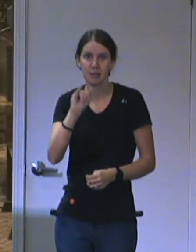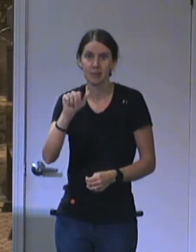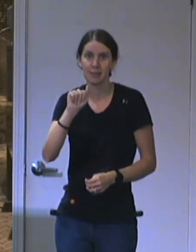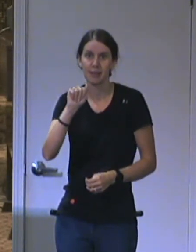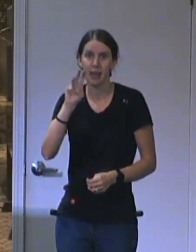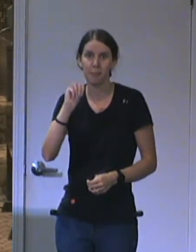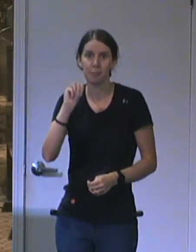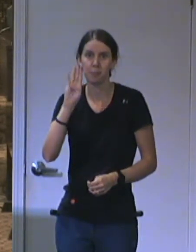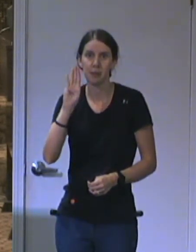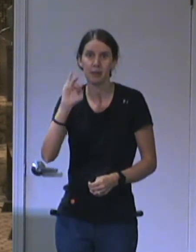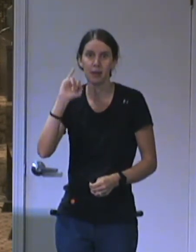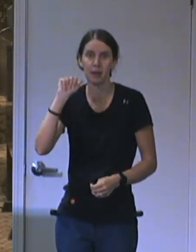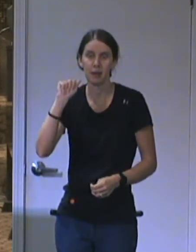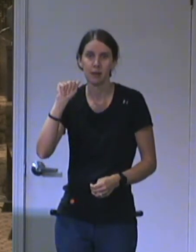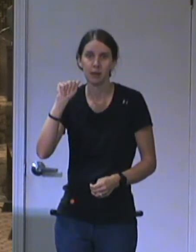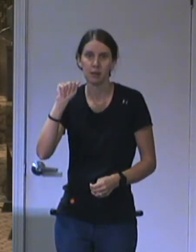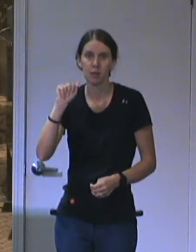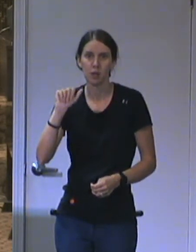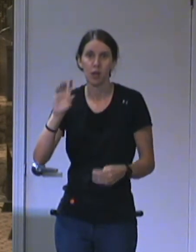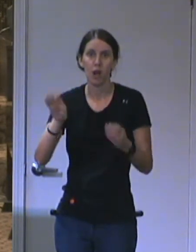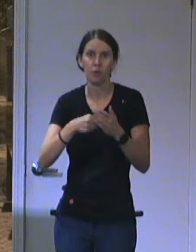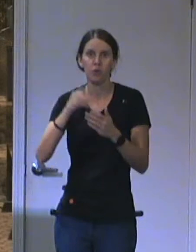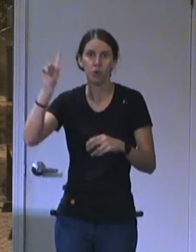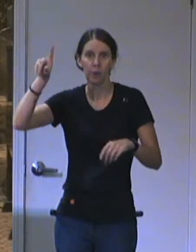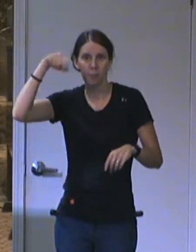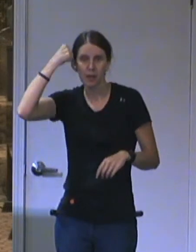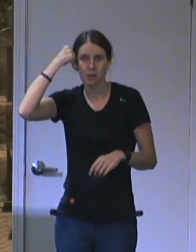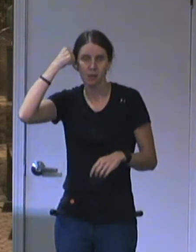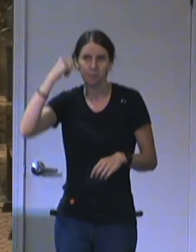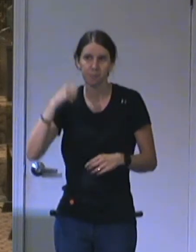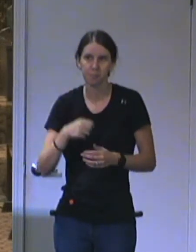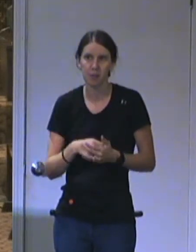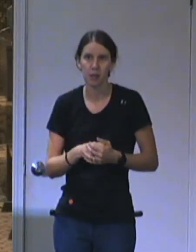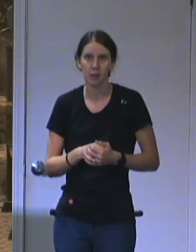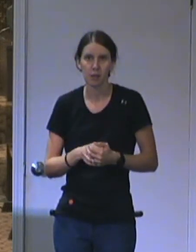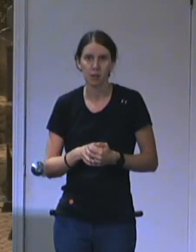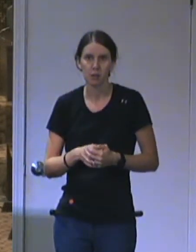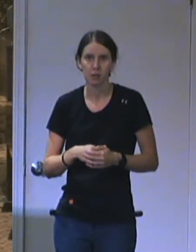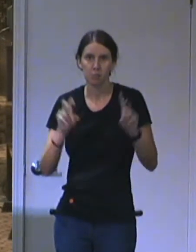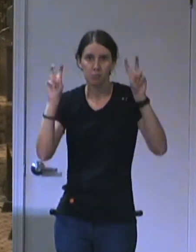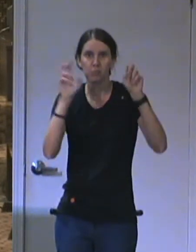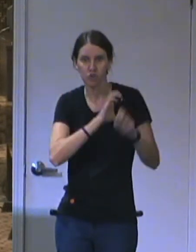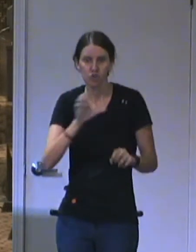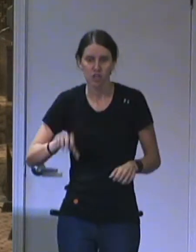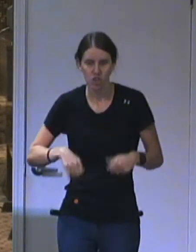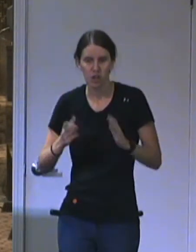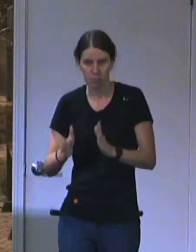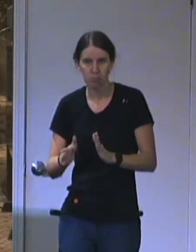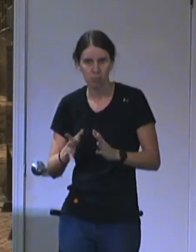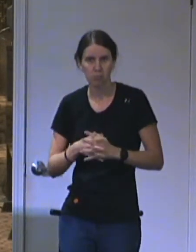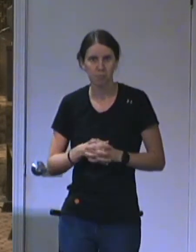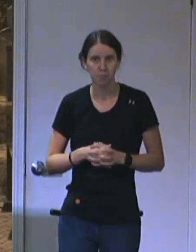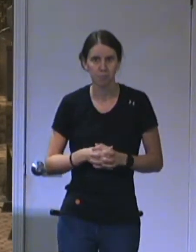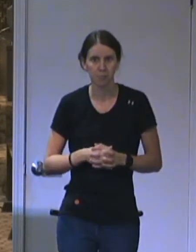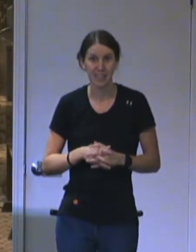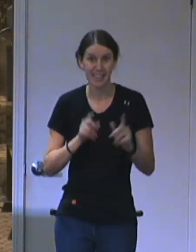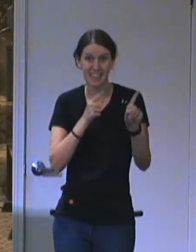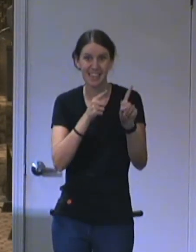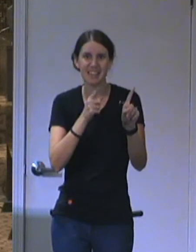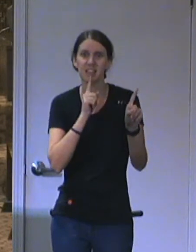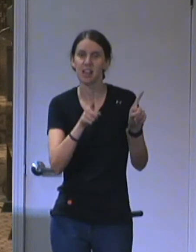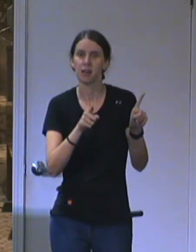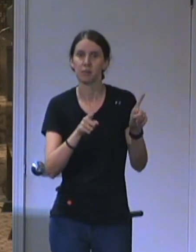new president, and he was a Pentecostal of some kind, but he was a Christian. And so he